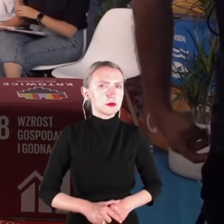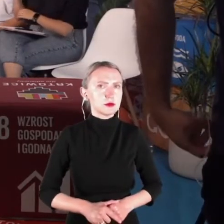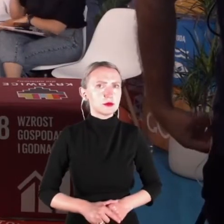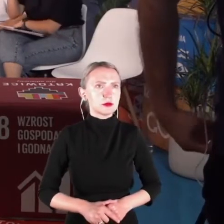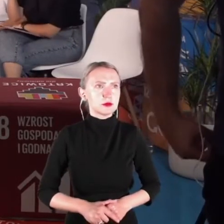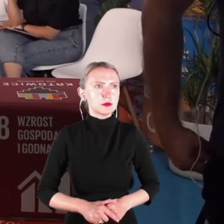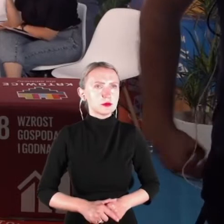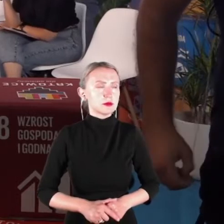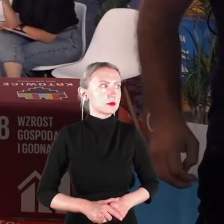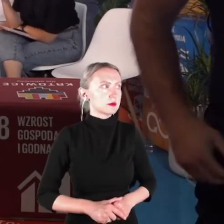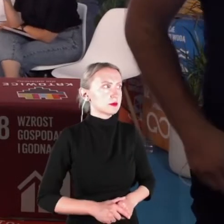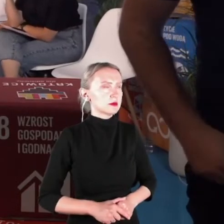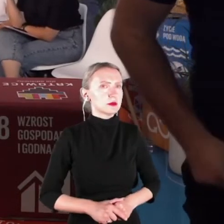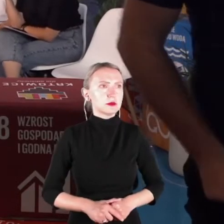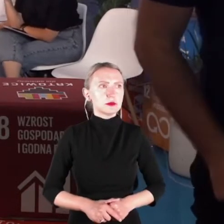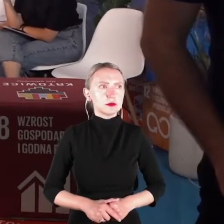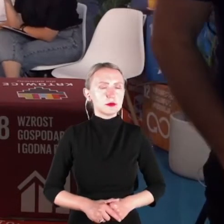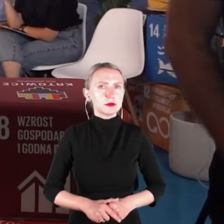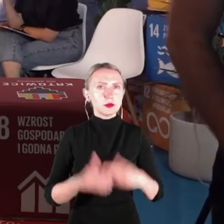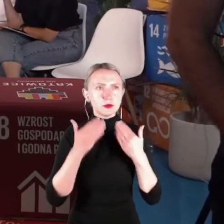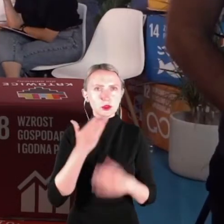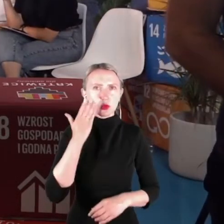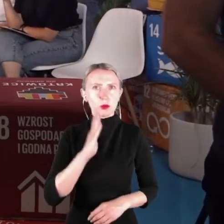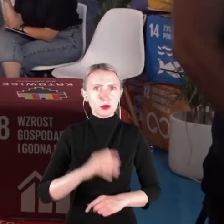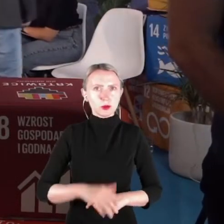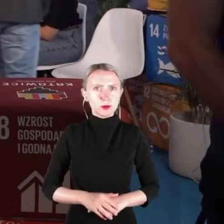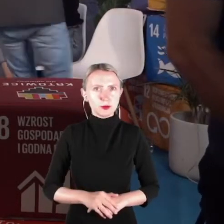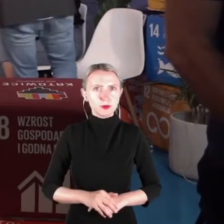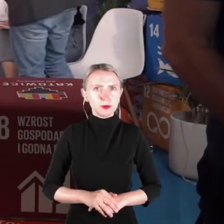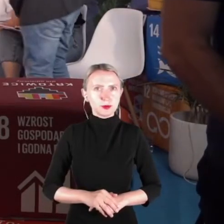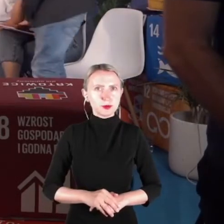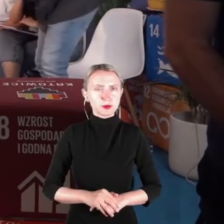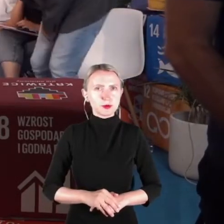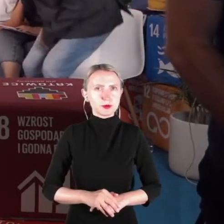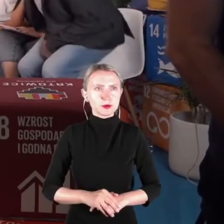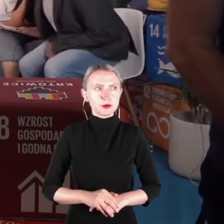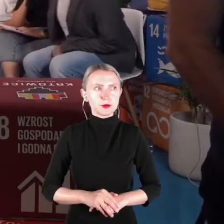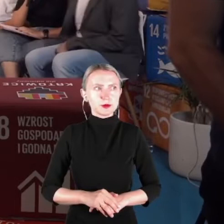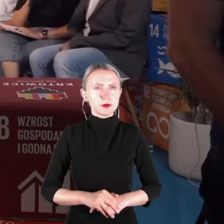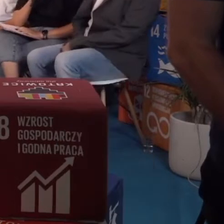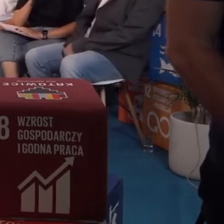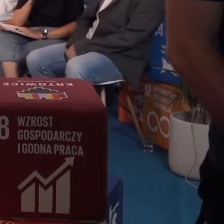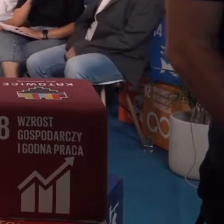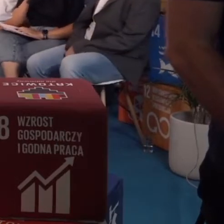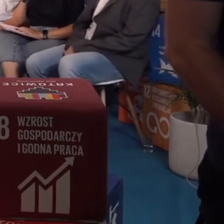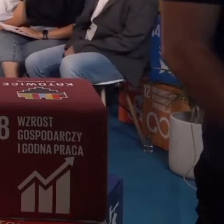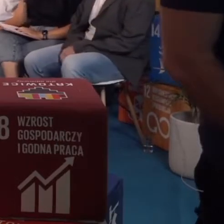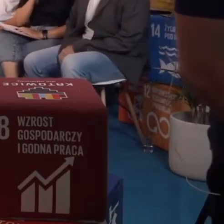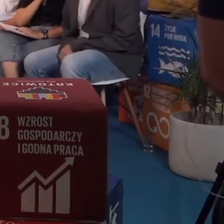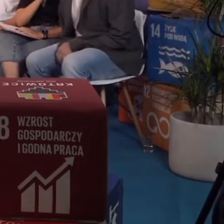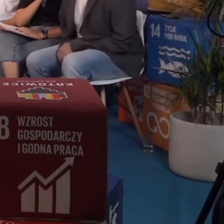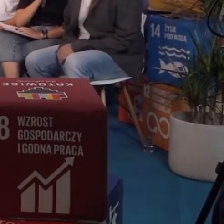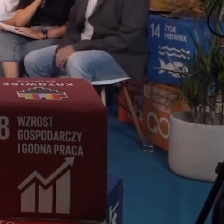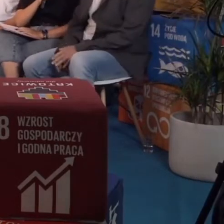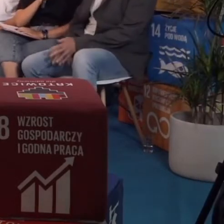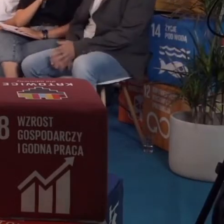Thank you very much for sharing your more academic approach. I think Paul joined us, so